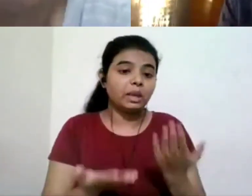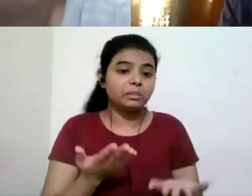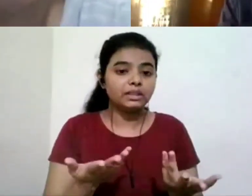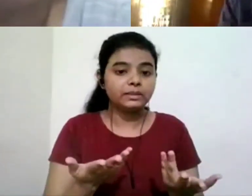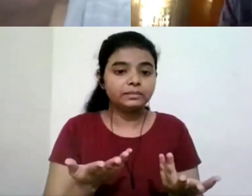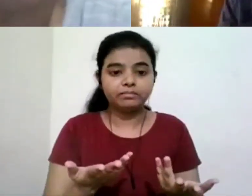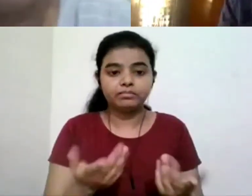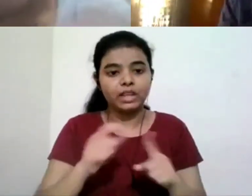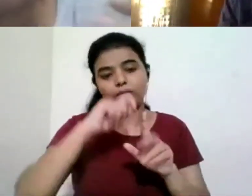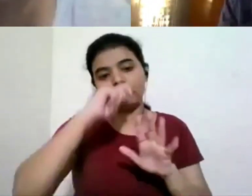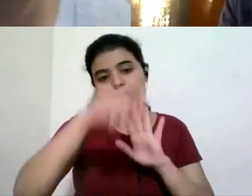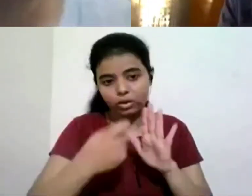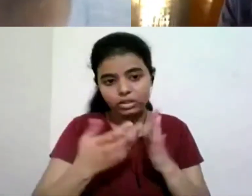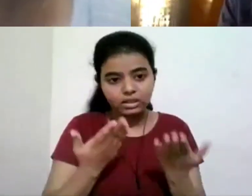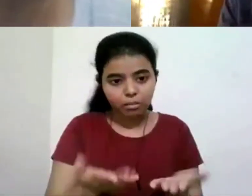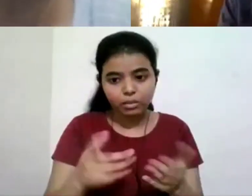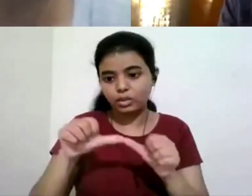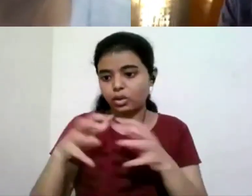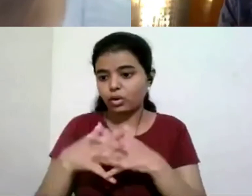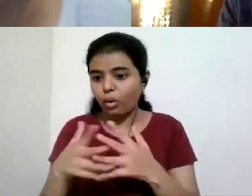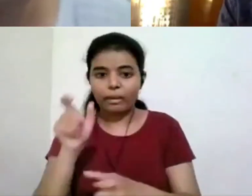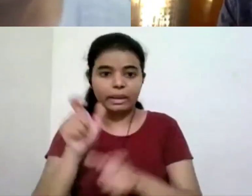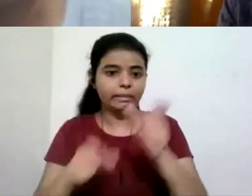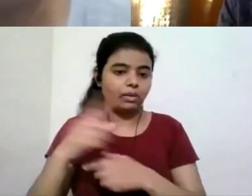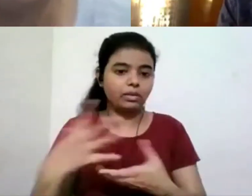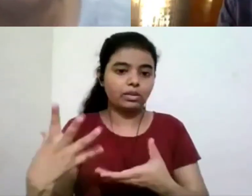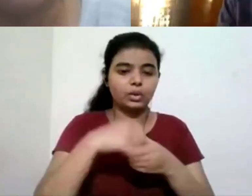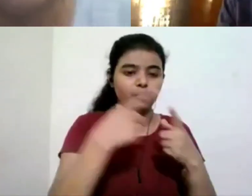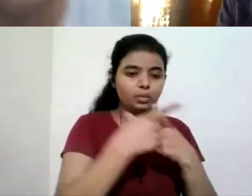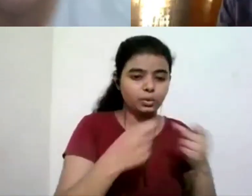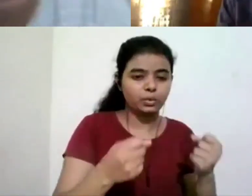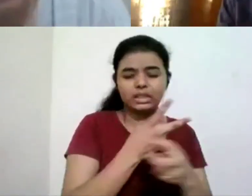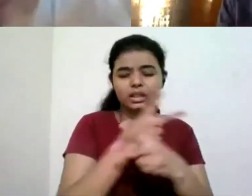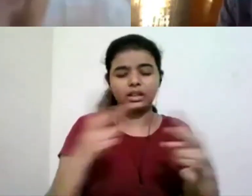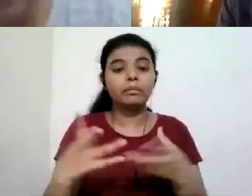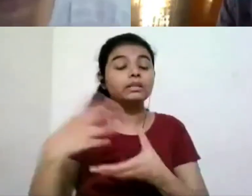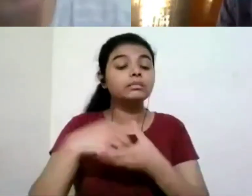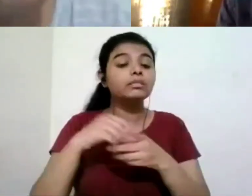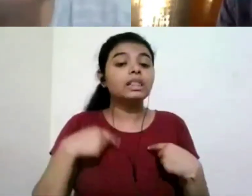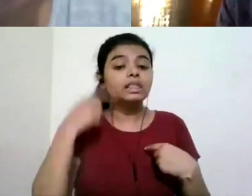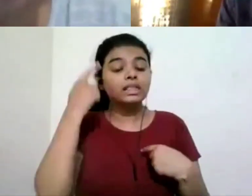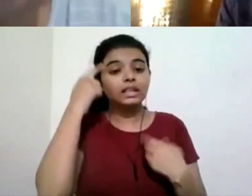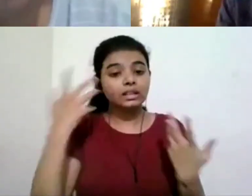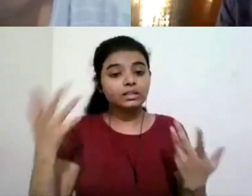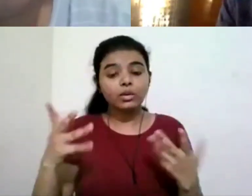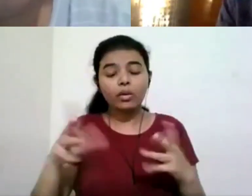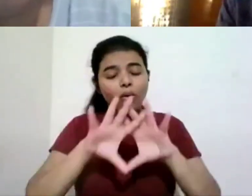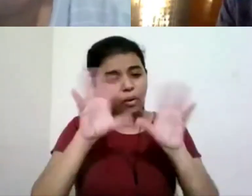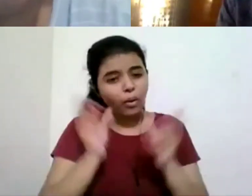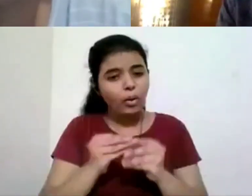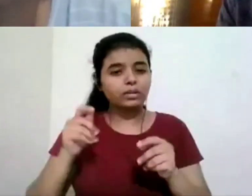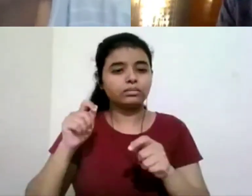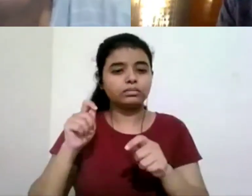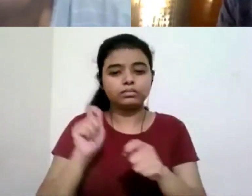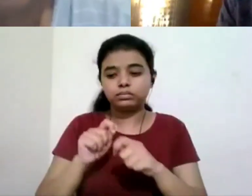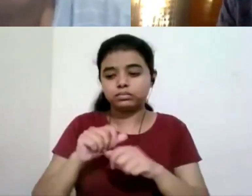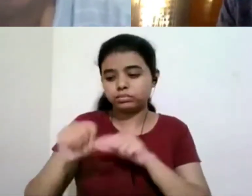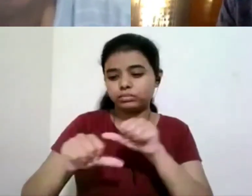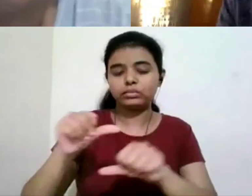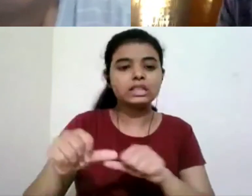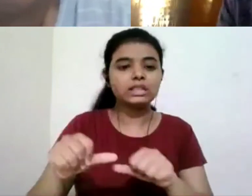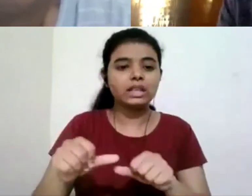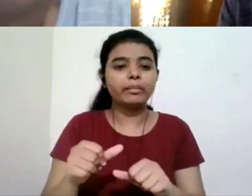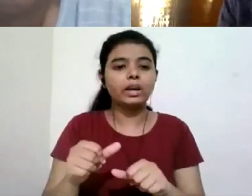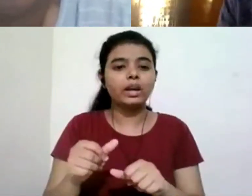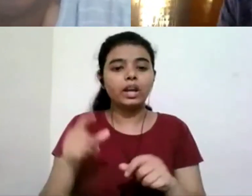be a project which comes in with law people and linguists and others and all, but it's like they did this whole judgment rewriting